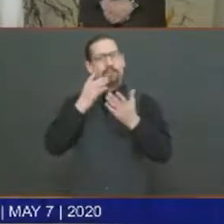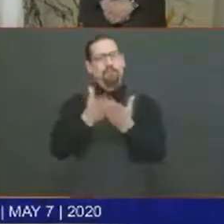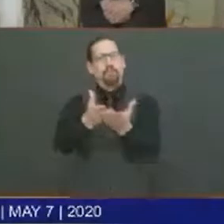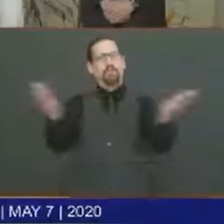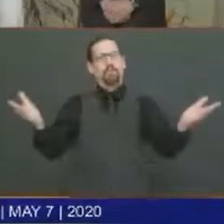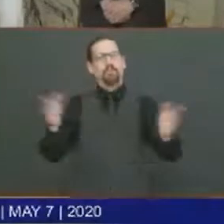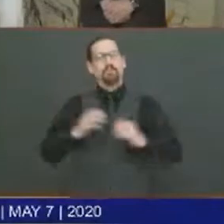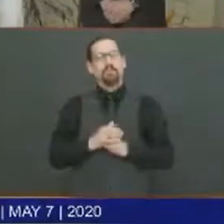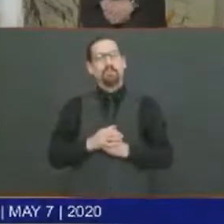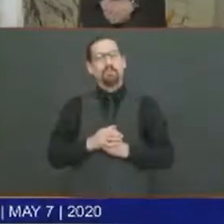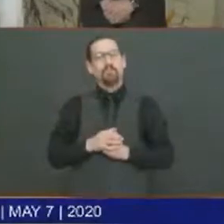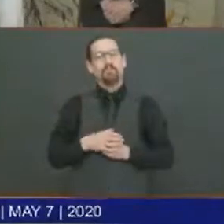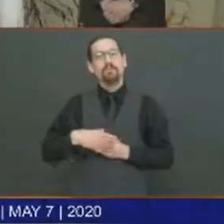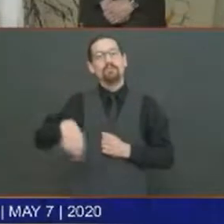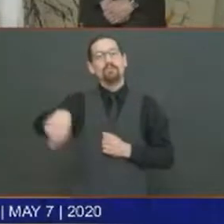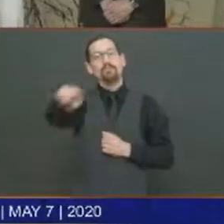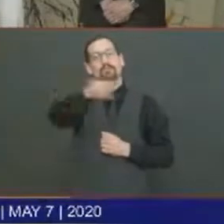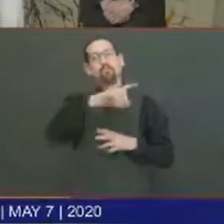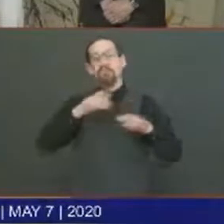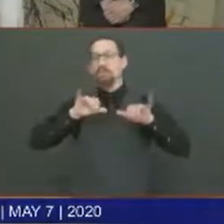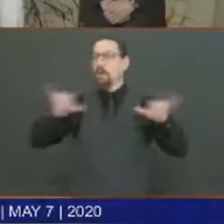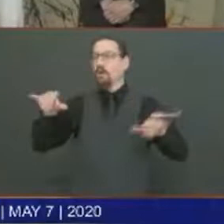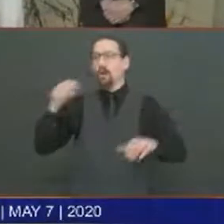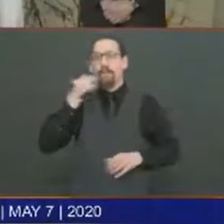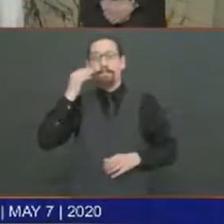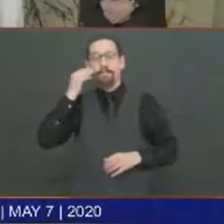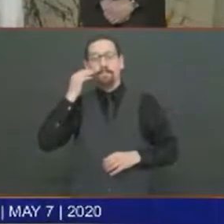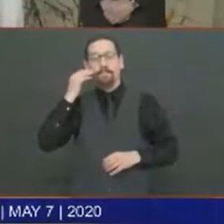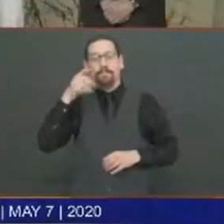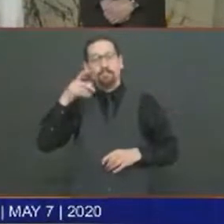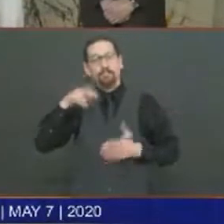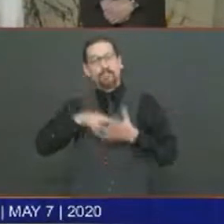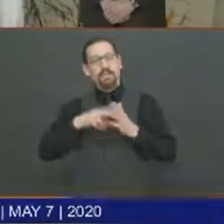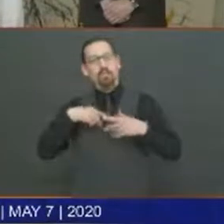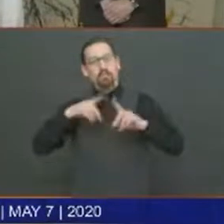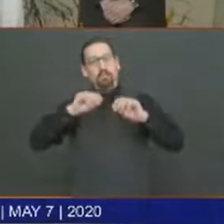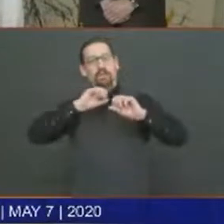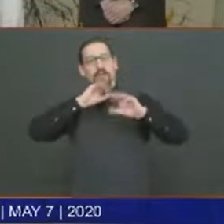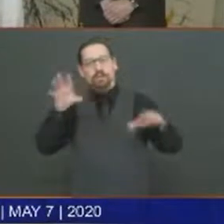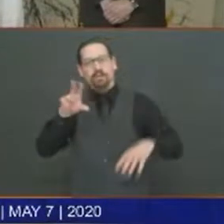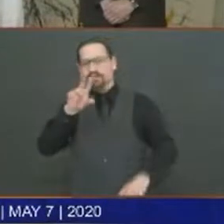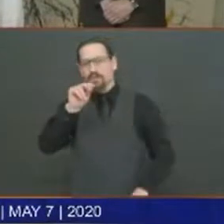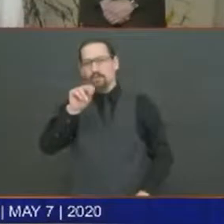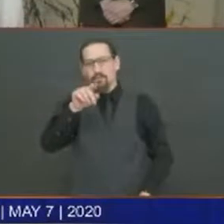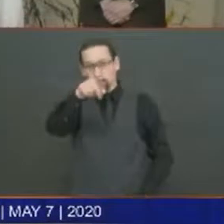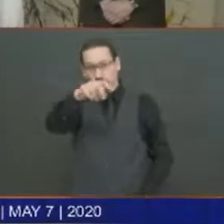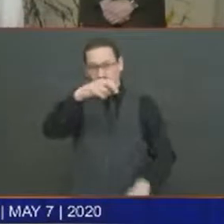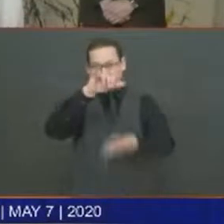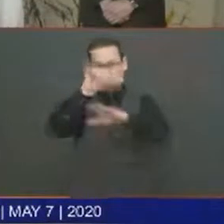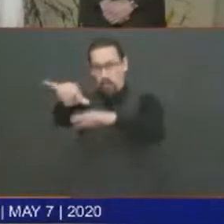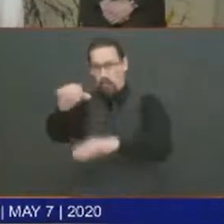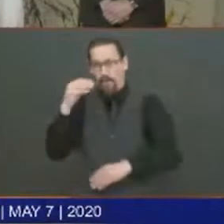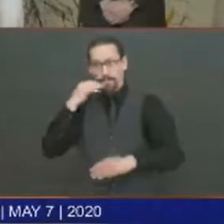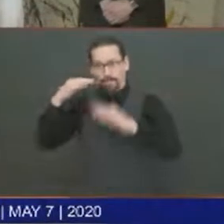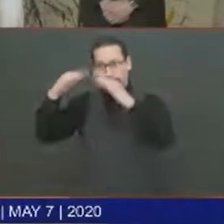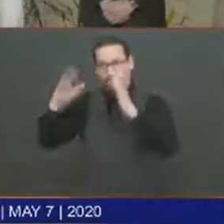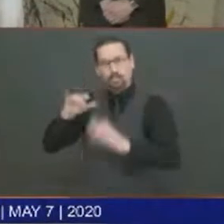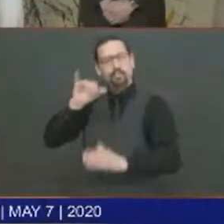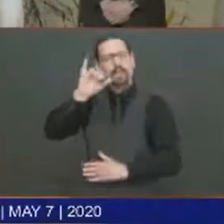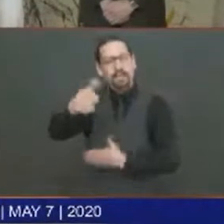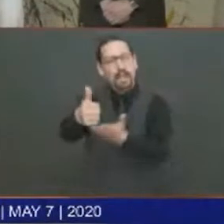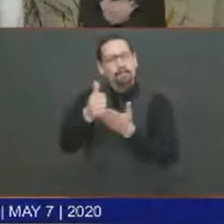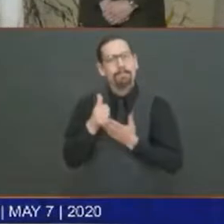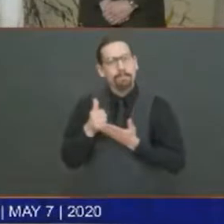So if that continues to happen, and it will, you should have confidence that when we go into phase one and eventually into